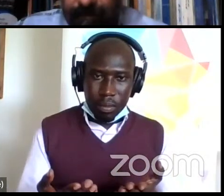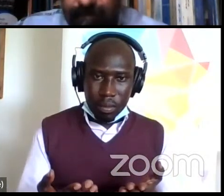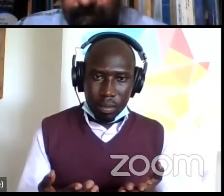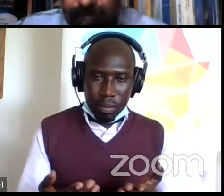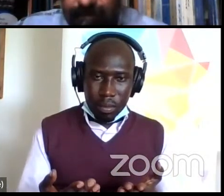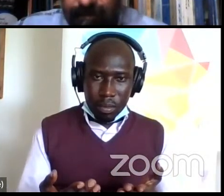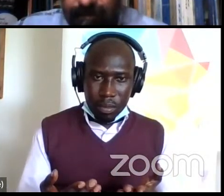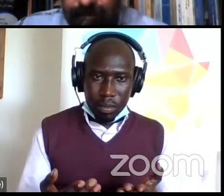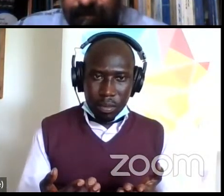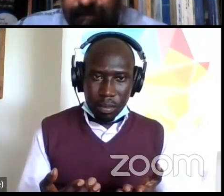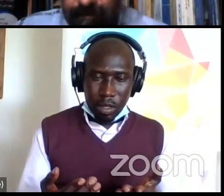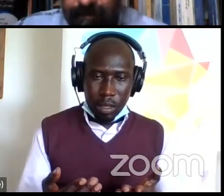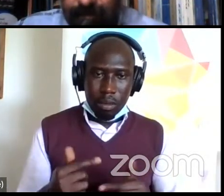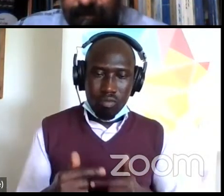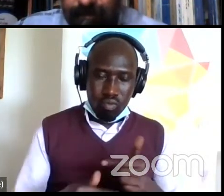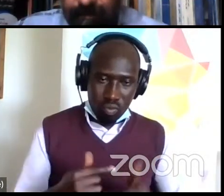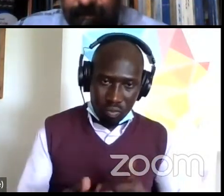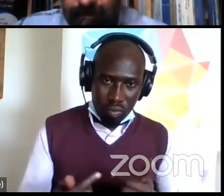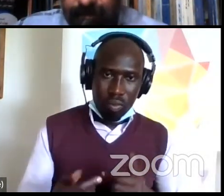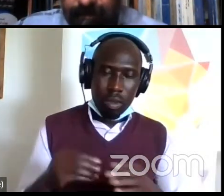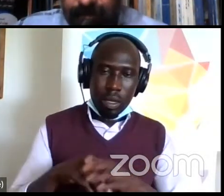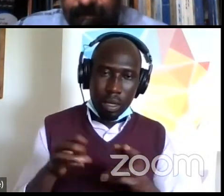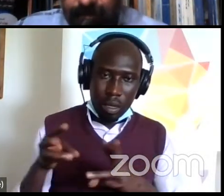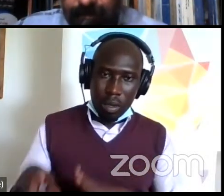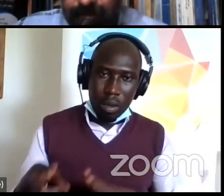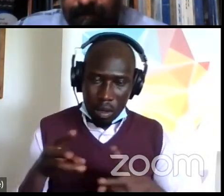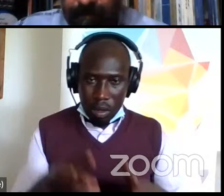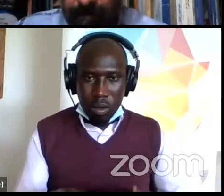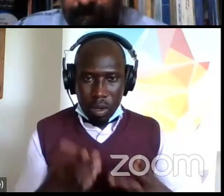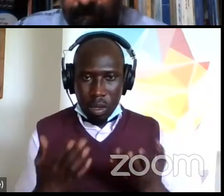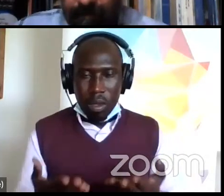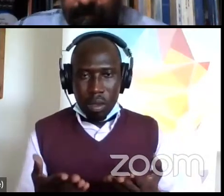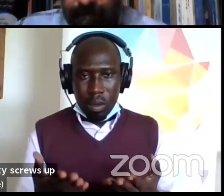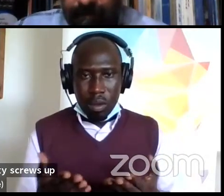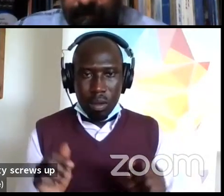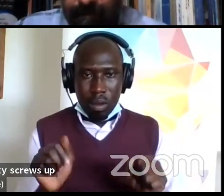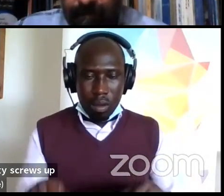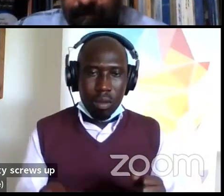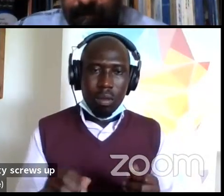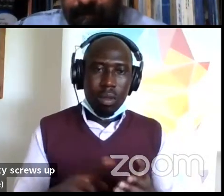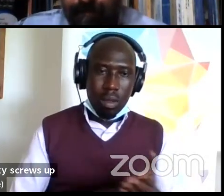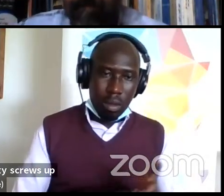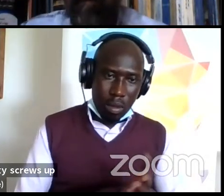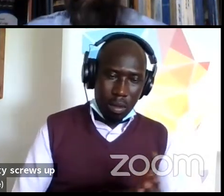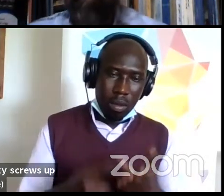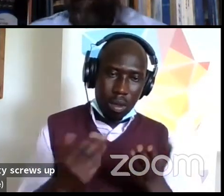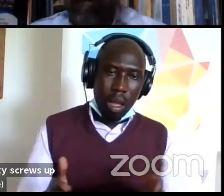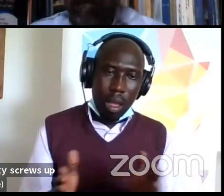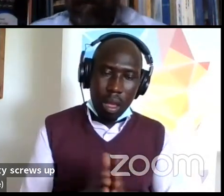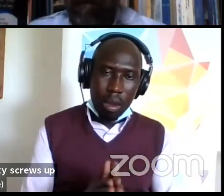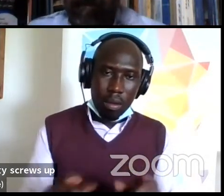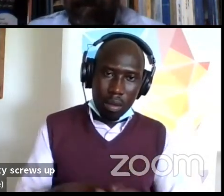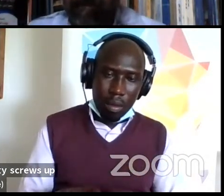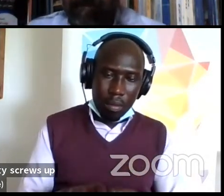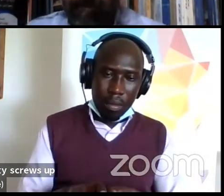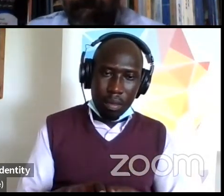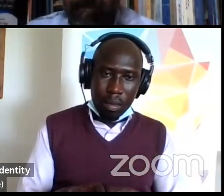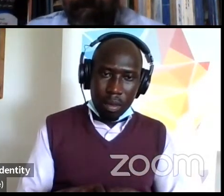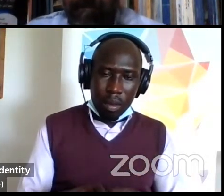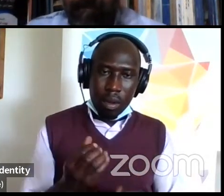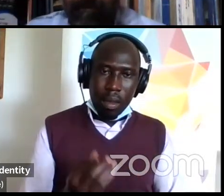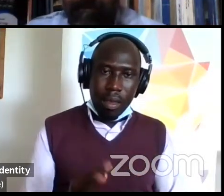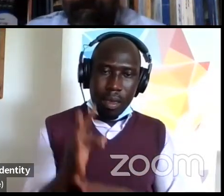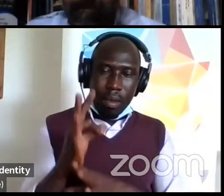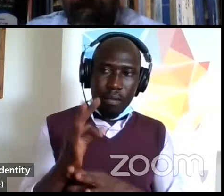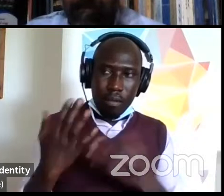it's evolving, and in a way also our society and its use of technology is evolving. And if you